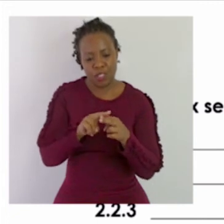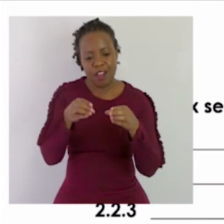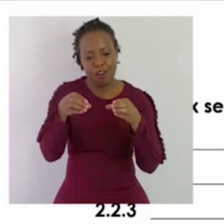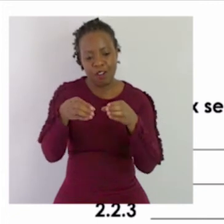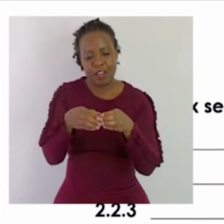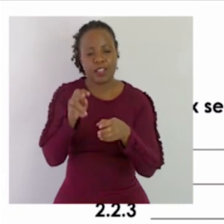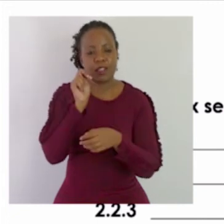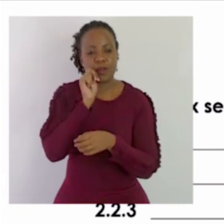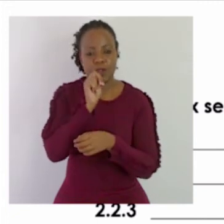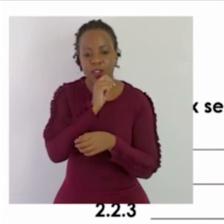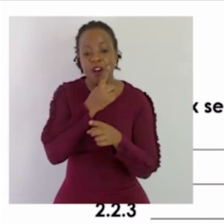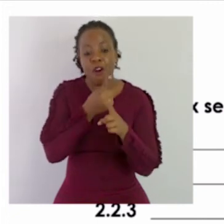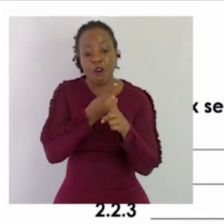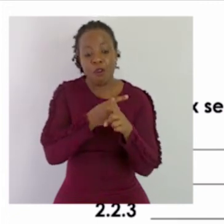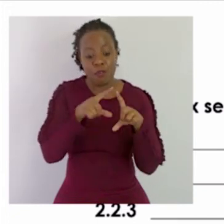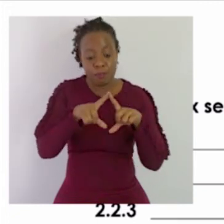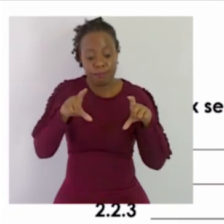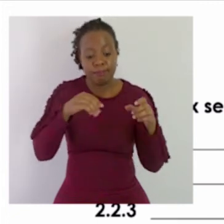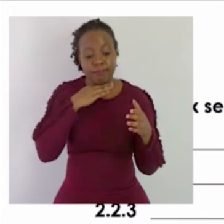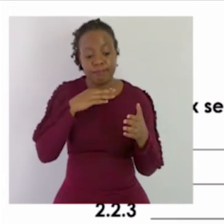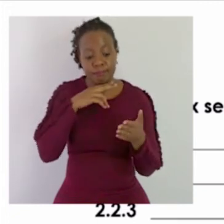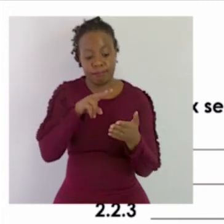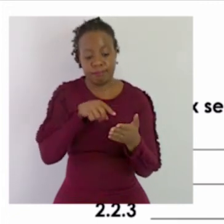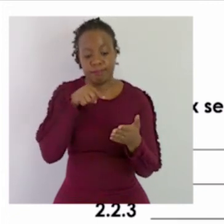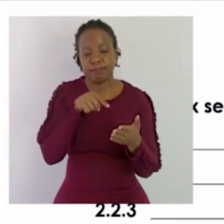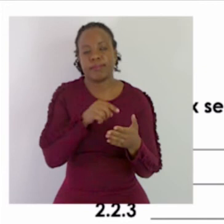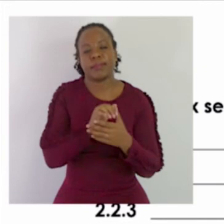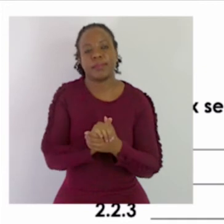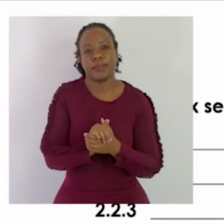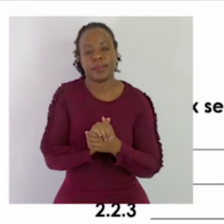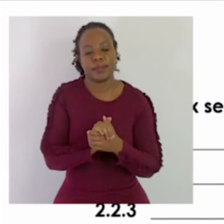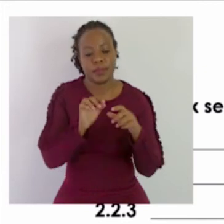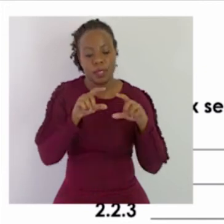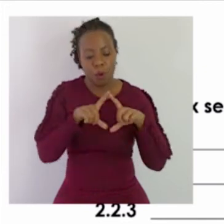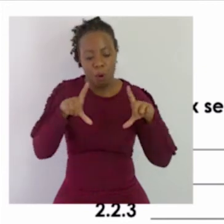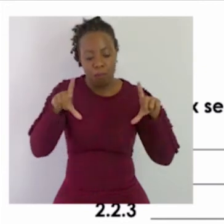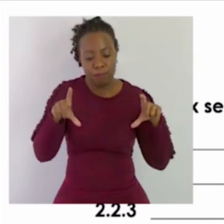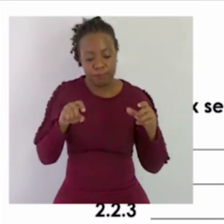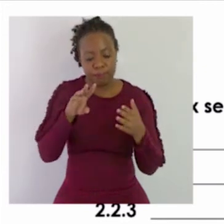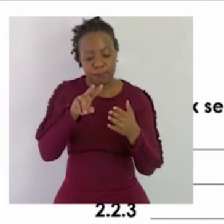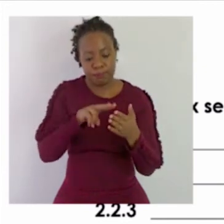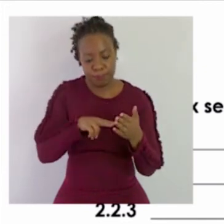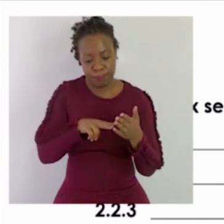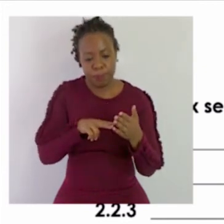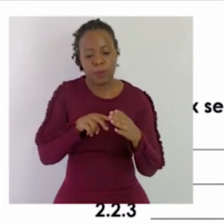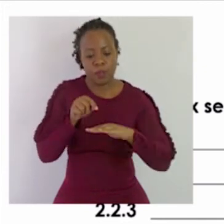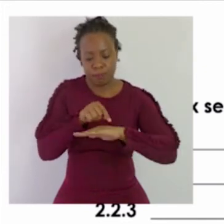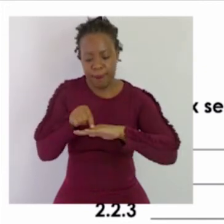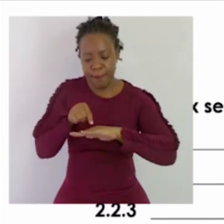I said in the passage, you highlight the collective nouns or you underline them. Now you